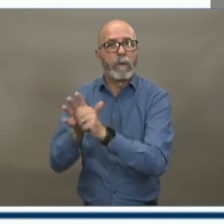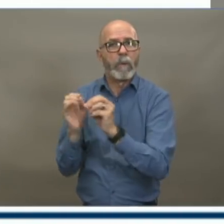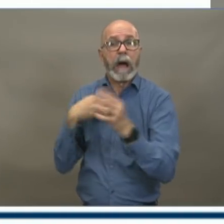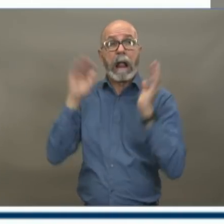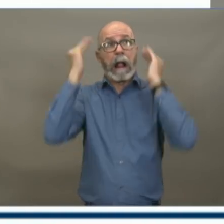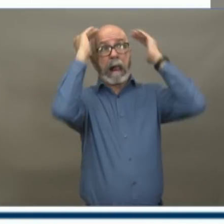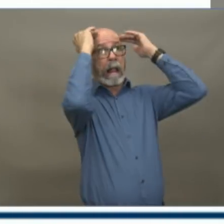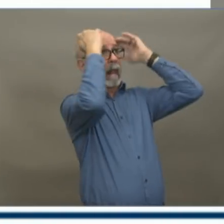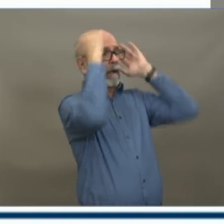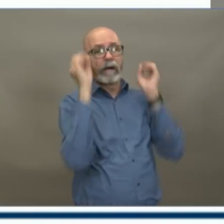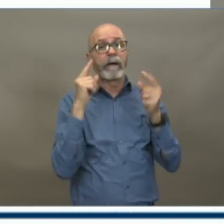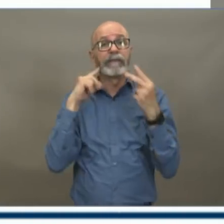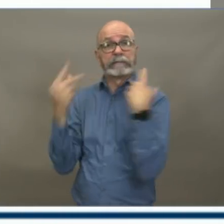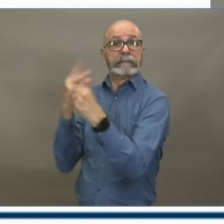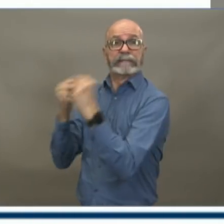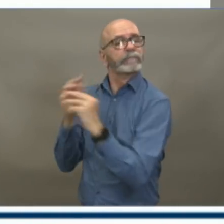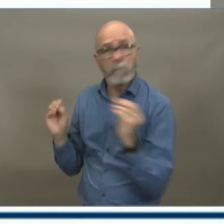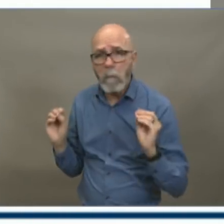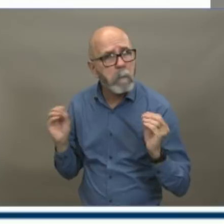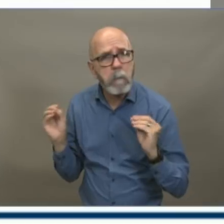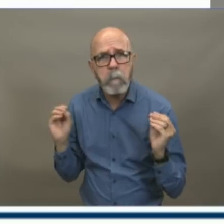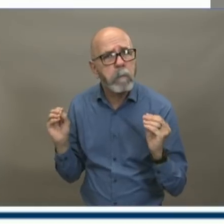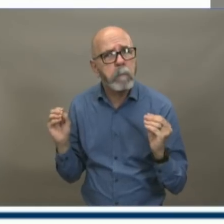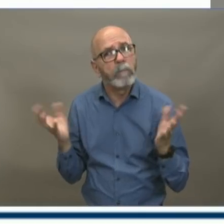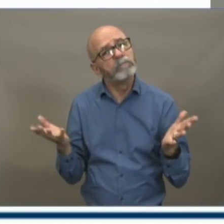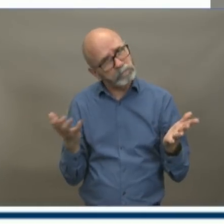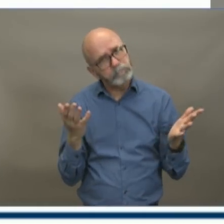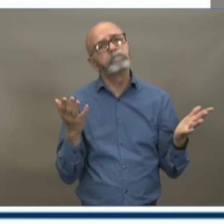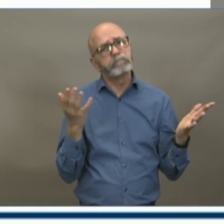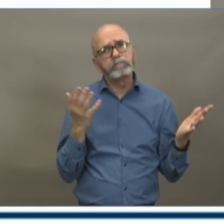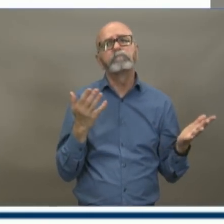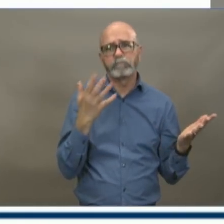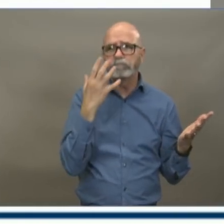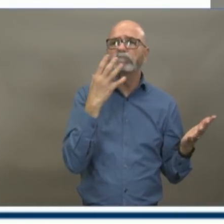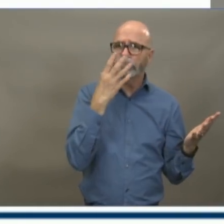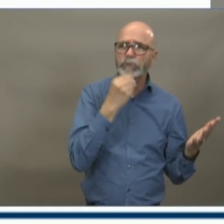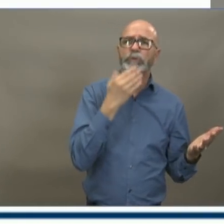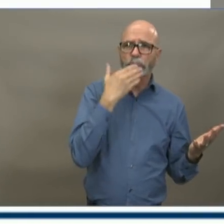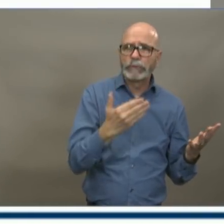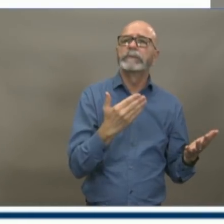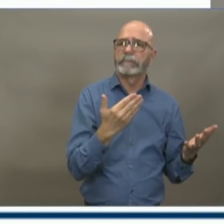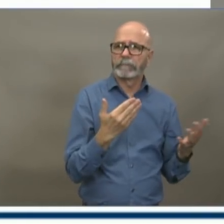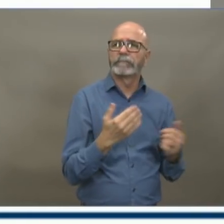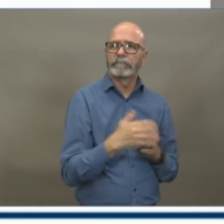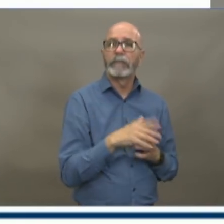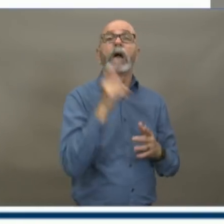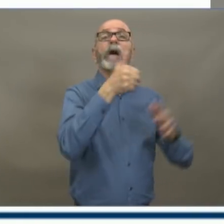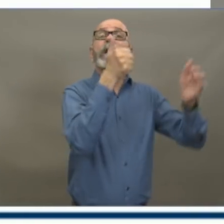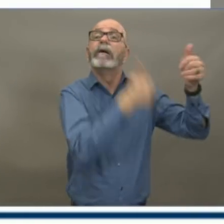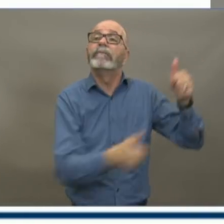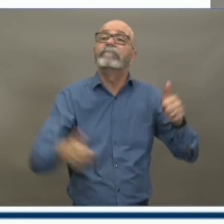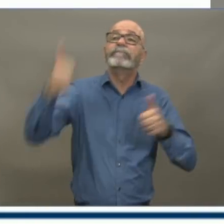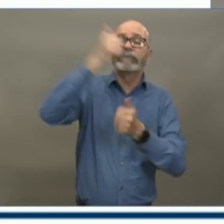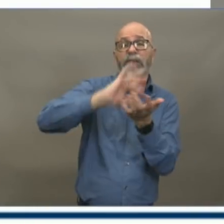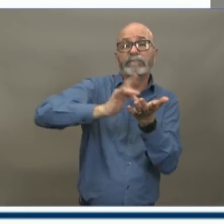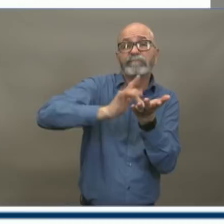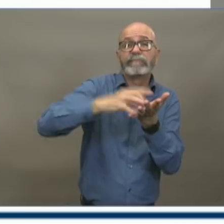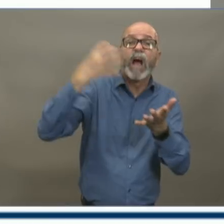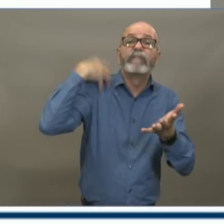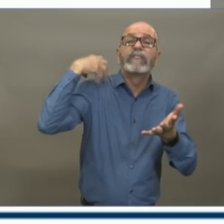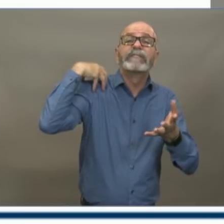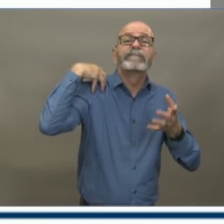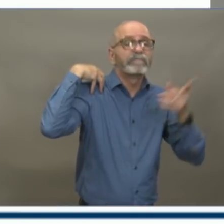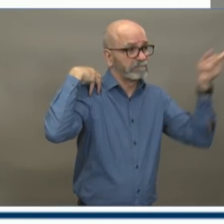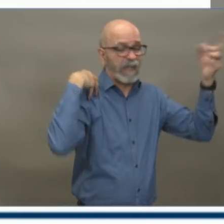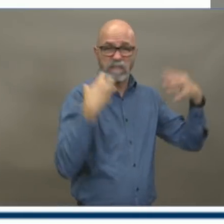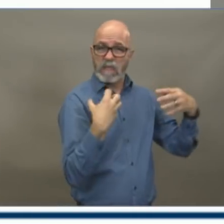solidly behind, and the statement from my colleagues, the Council of Chief Medical Officers of Health. We have been very clear